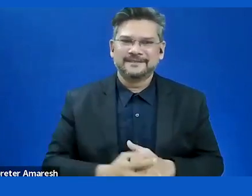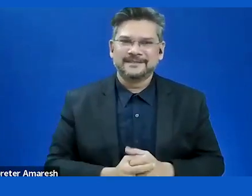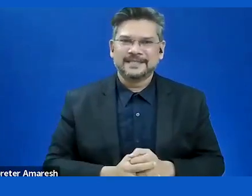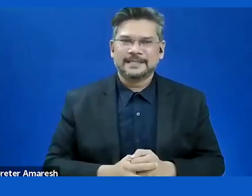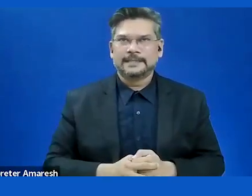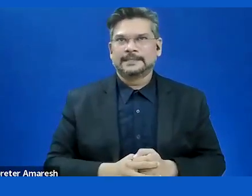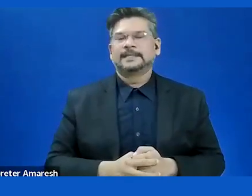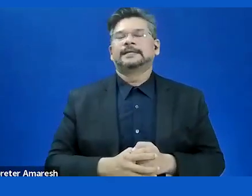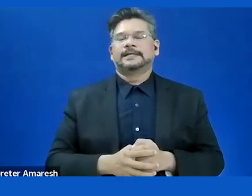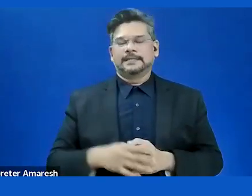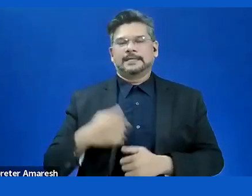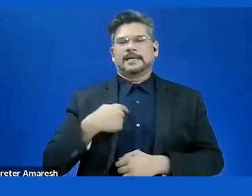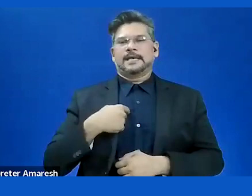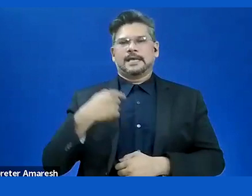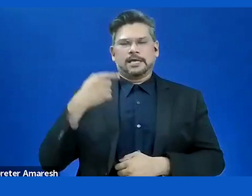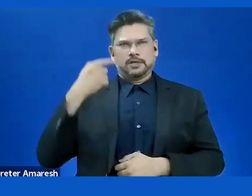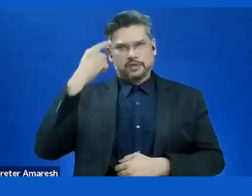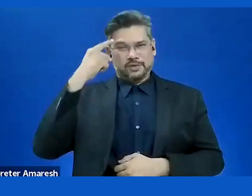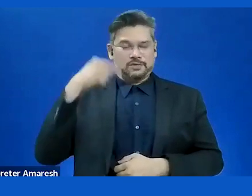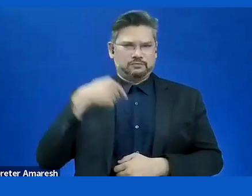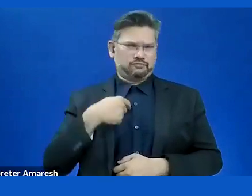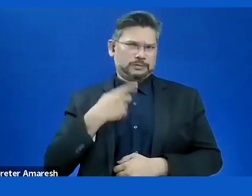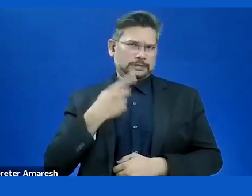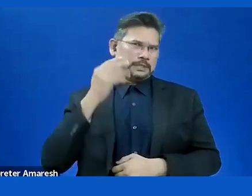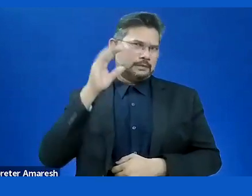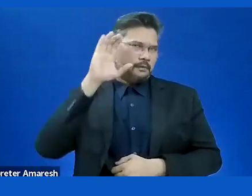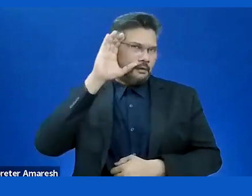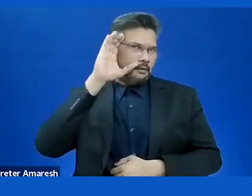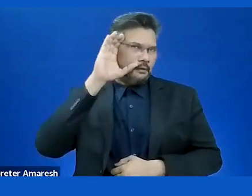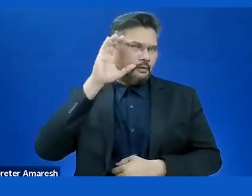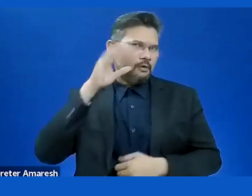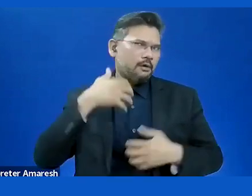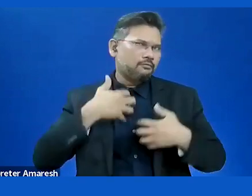that web browsers doesn't